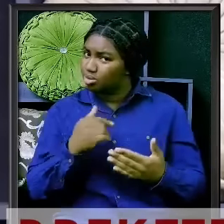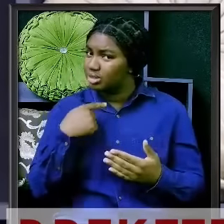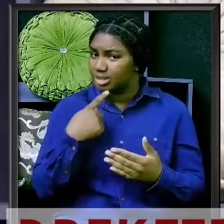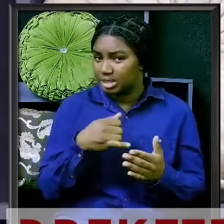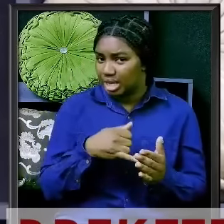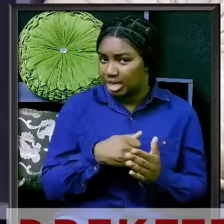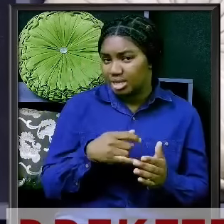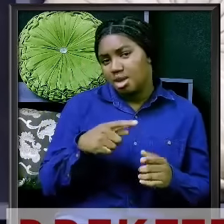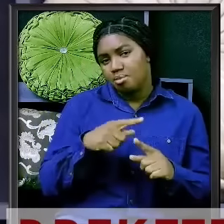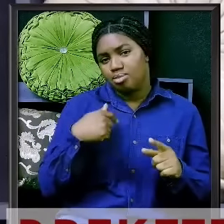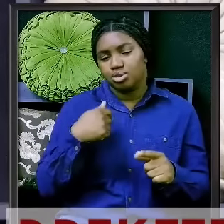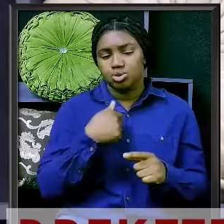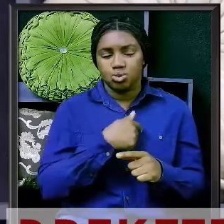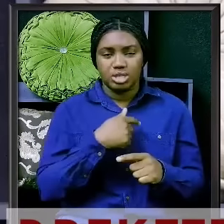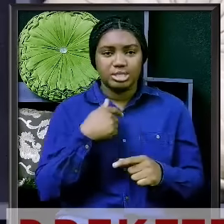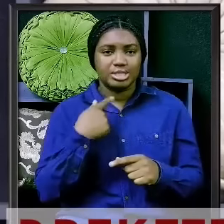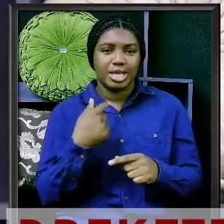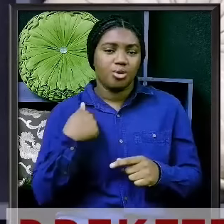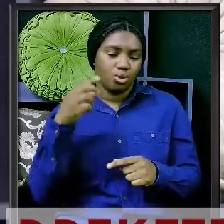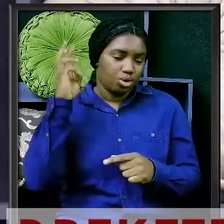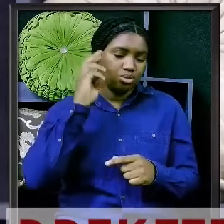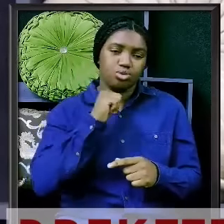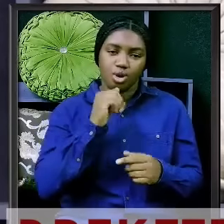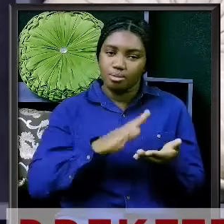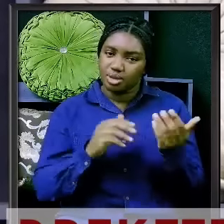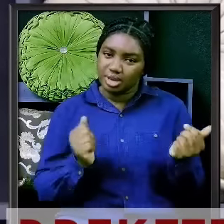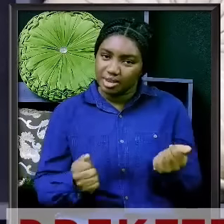talk, say we no go believe until we see him for this matter.